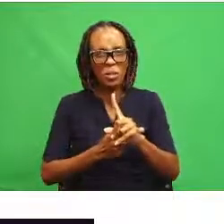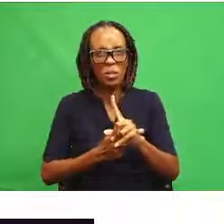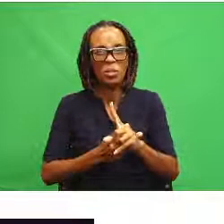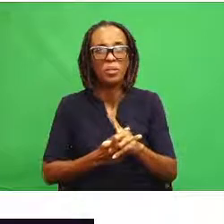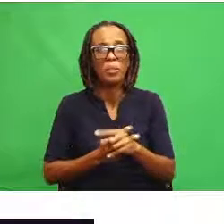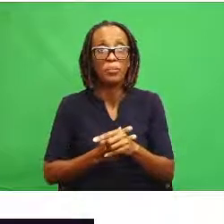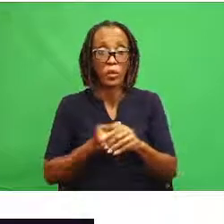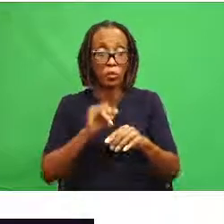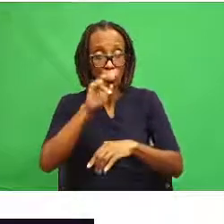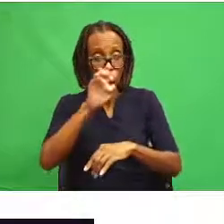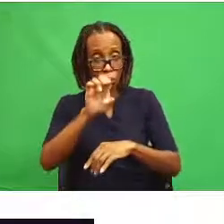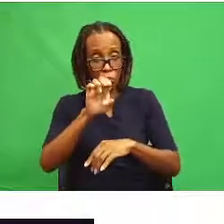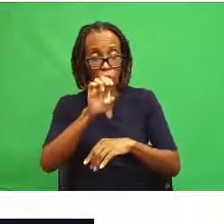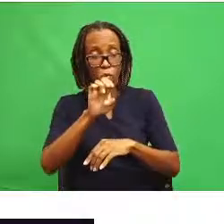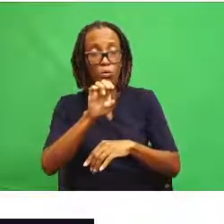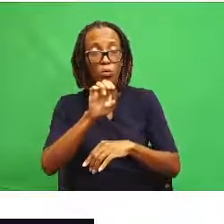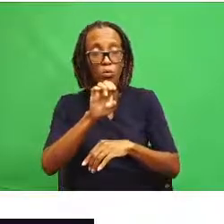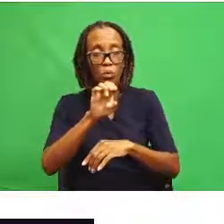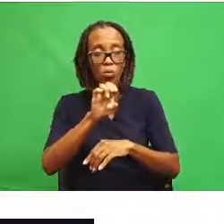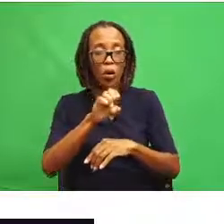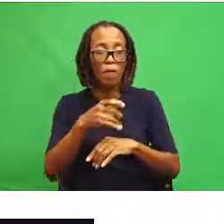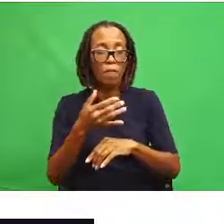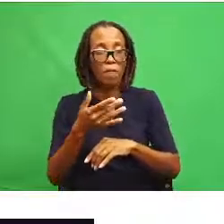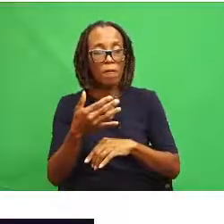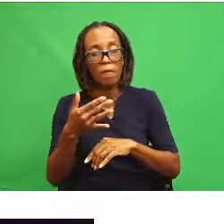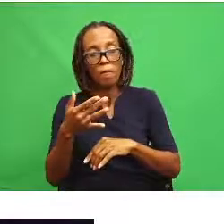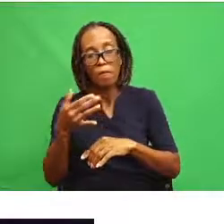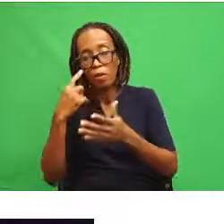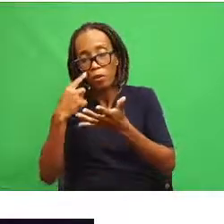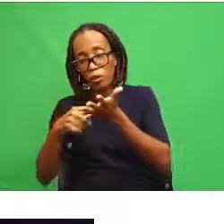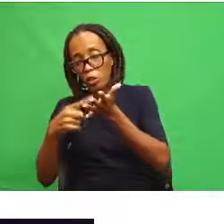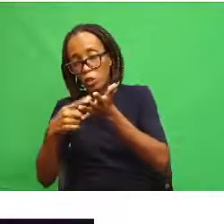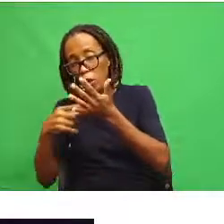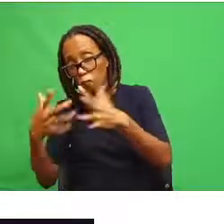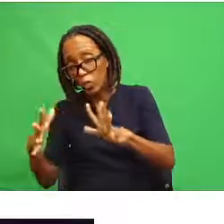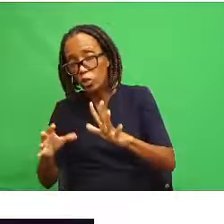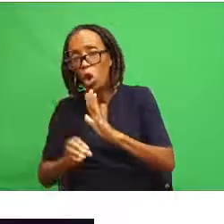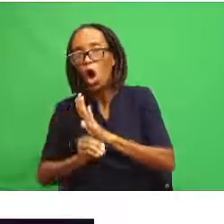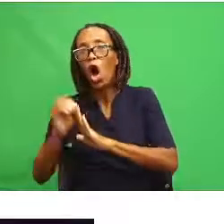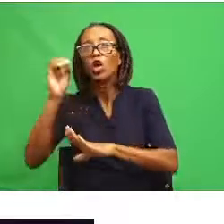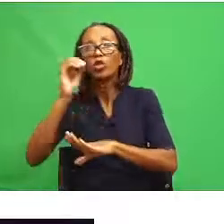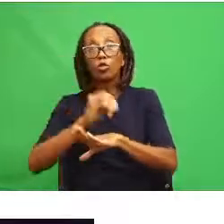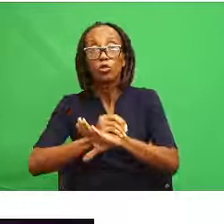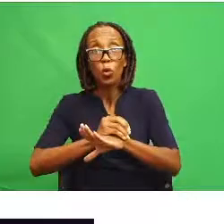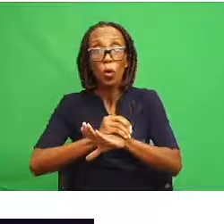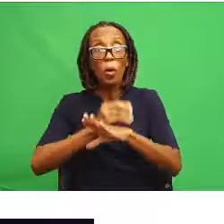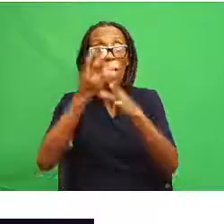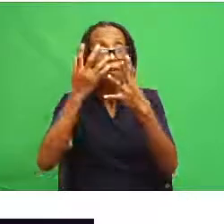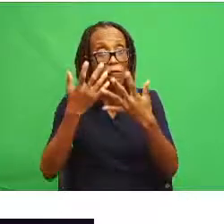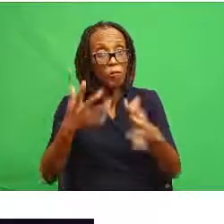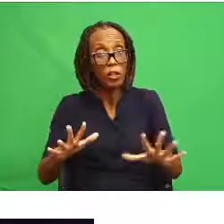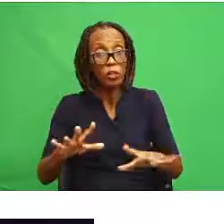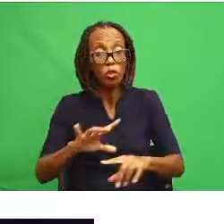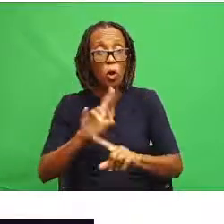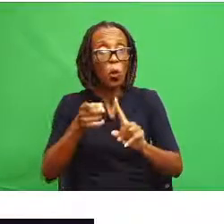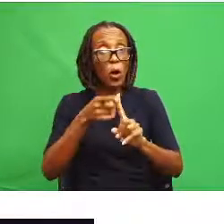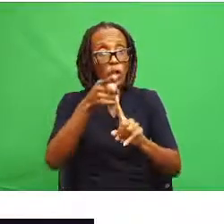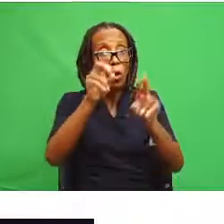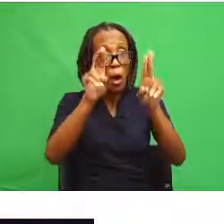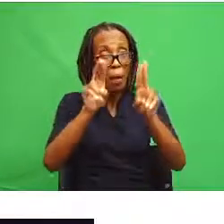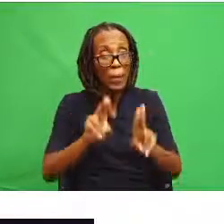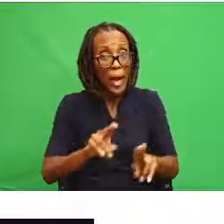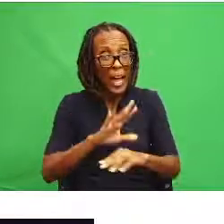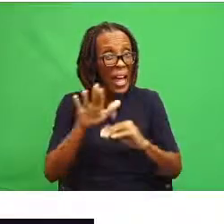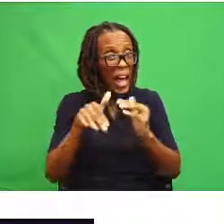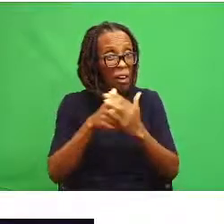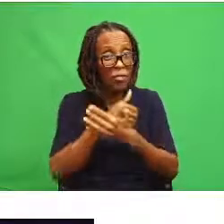You applied in June, and let's say we complete that pension in October. Once at the time when you applied, you met the